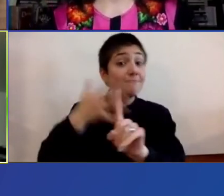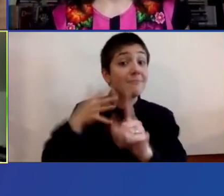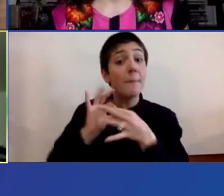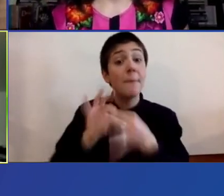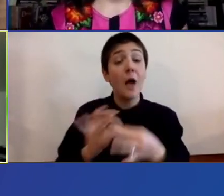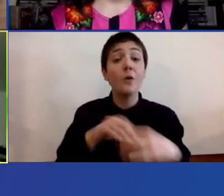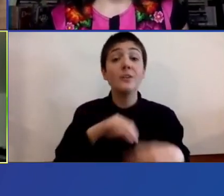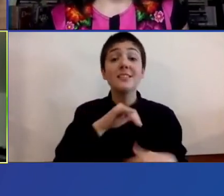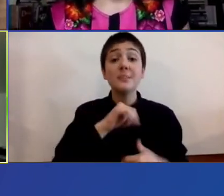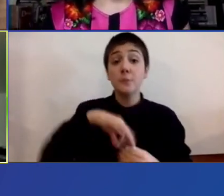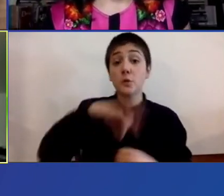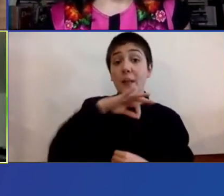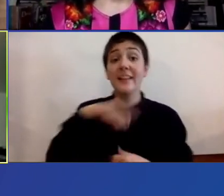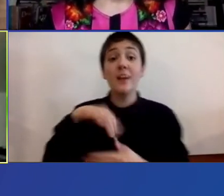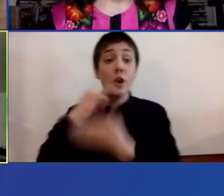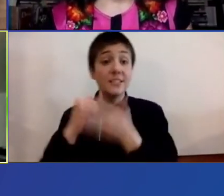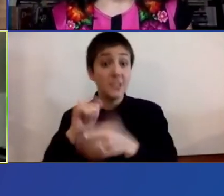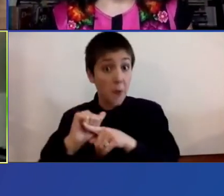Paula.